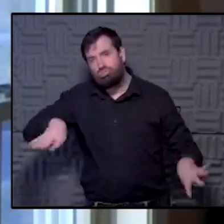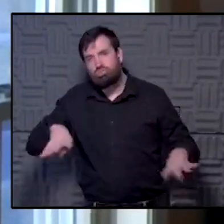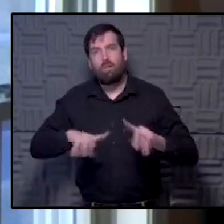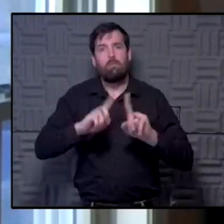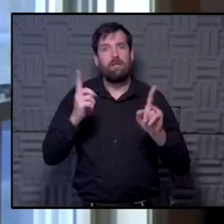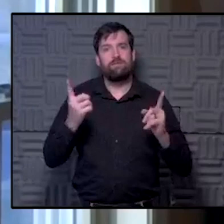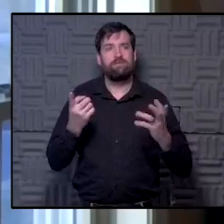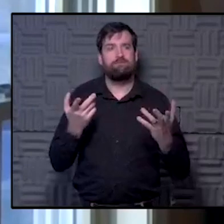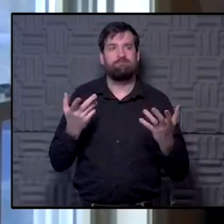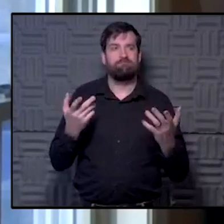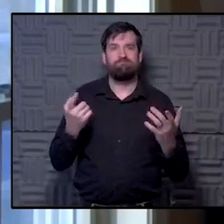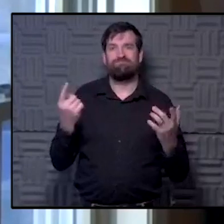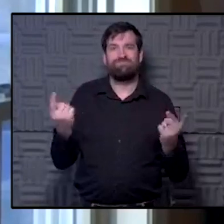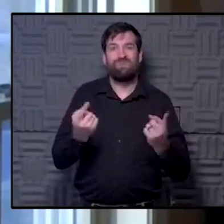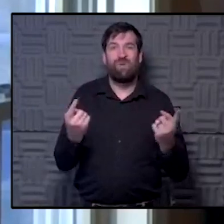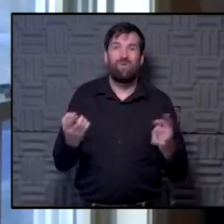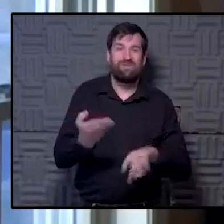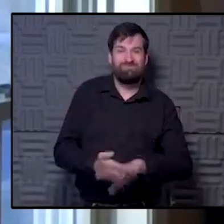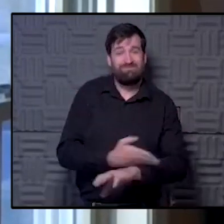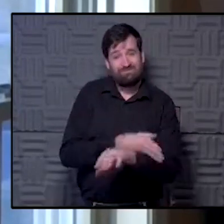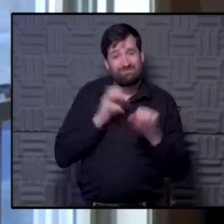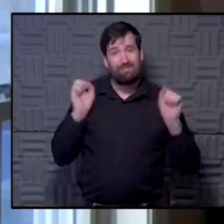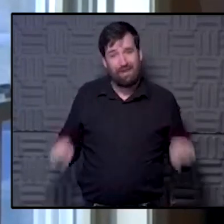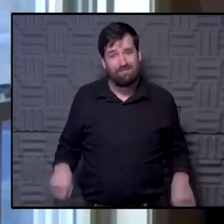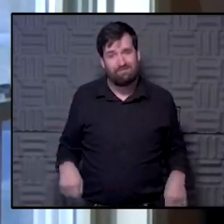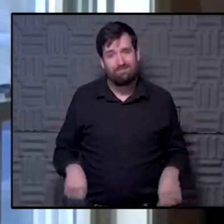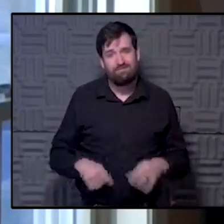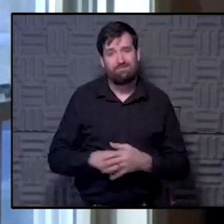always more that we can do,